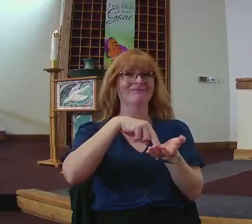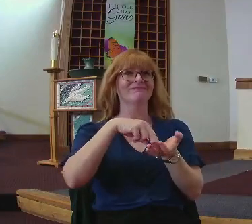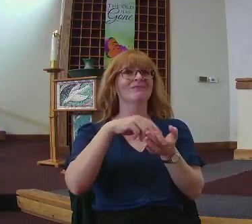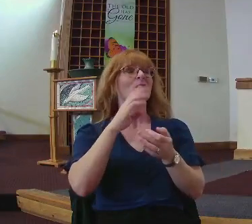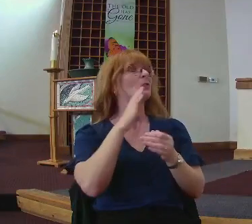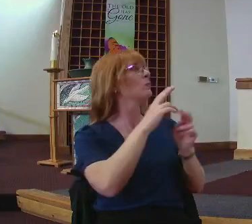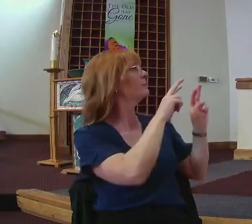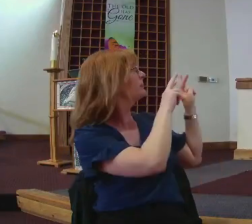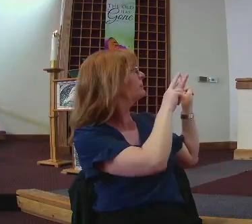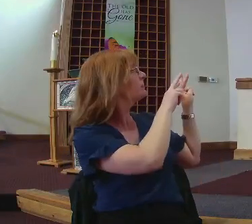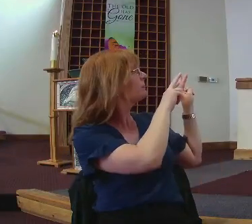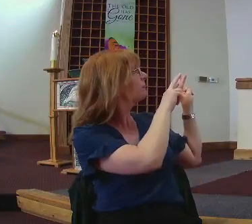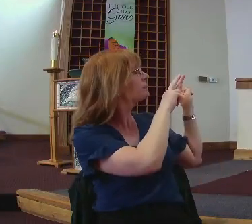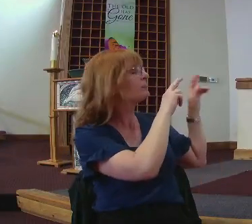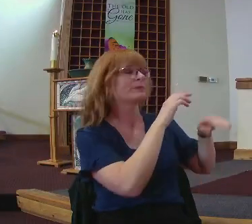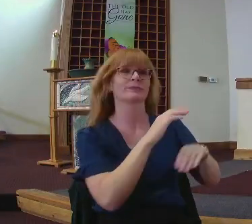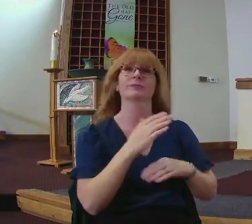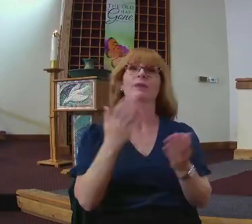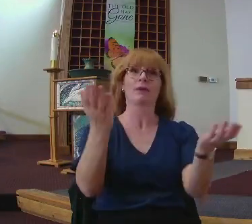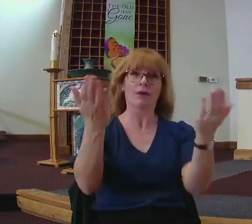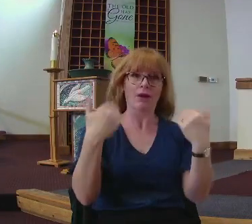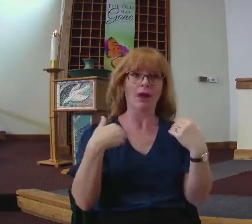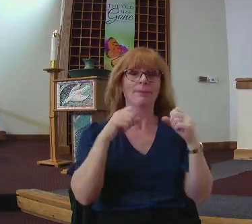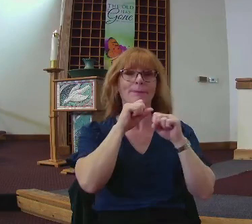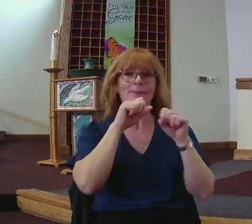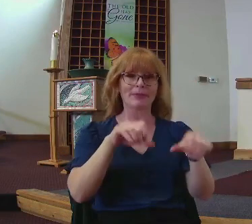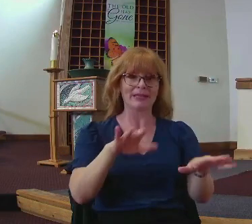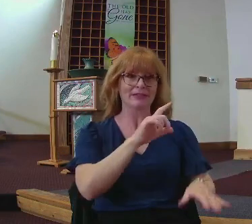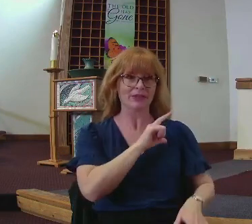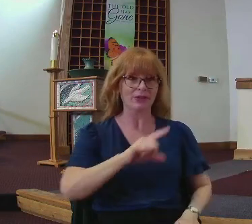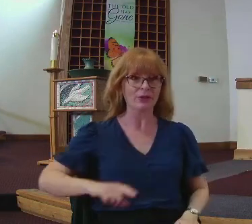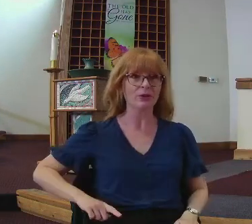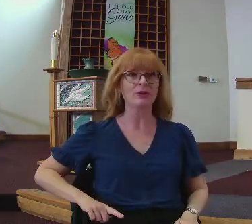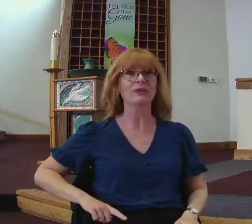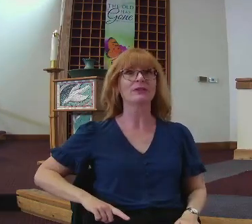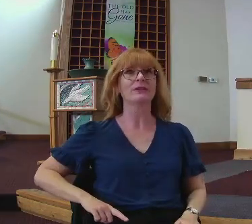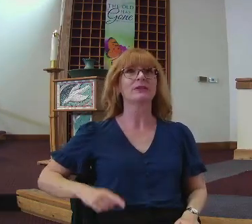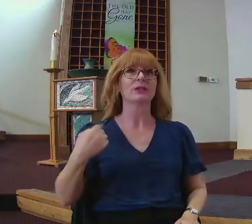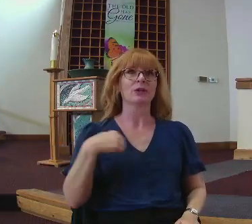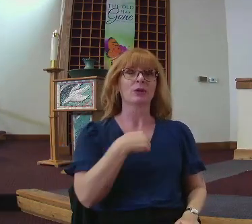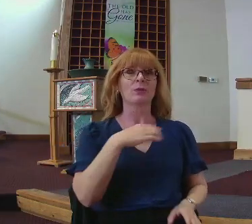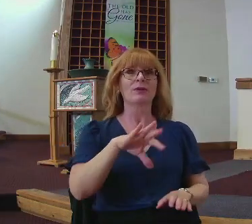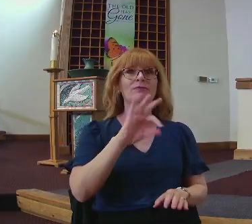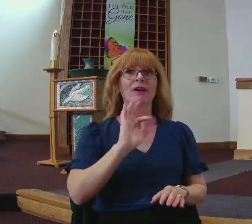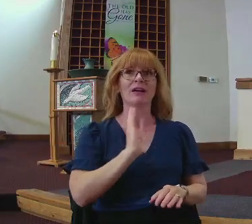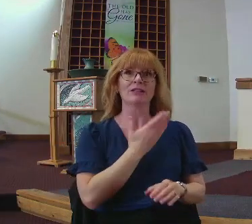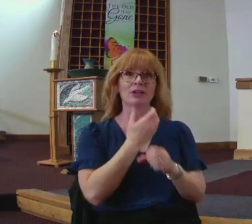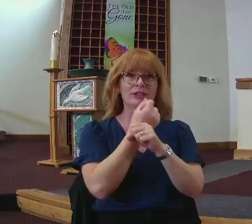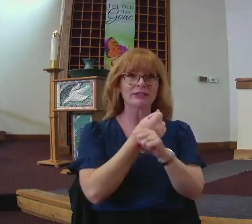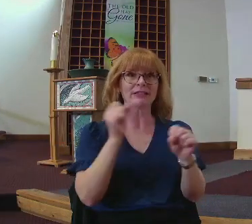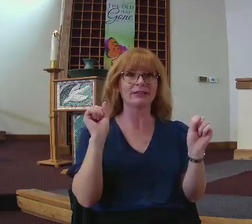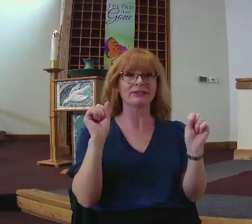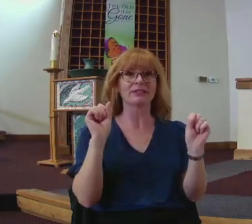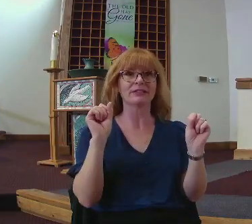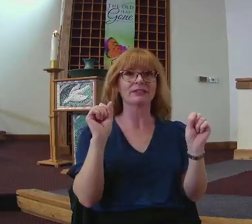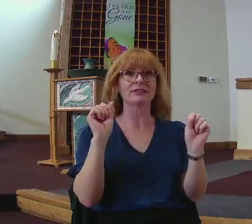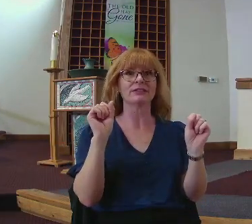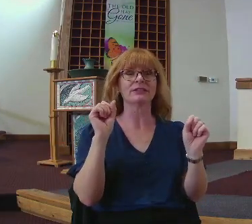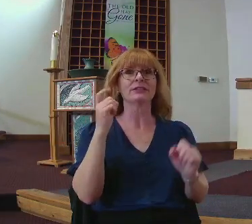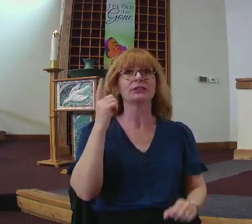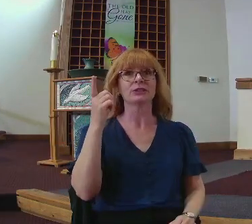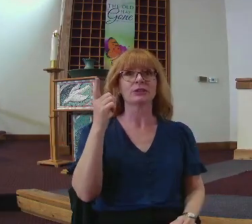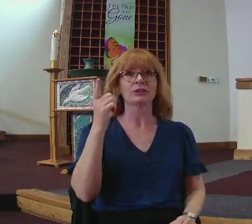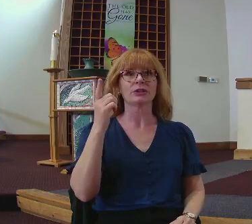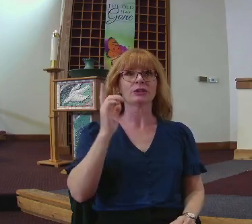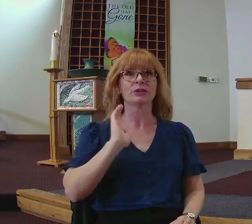printed on the screen. Come, bless the Lord, in whom we find our refuge and safety. You